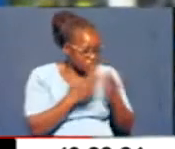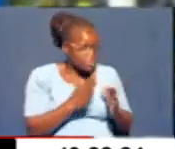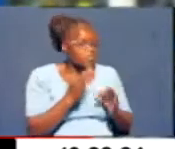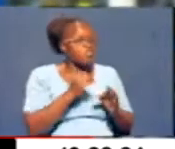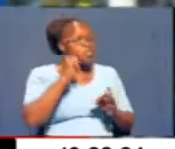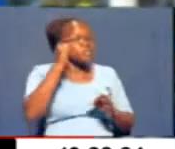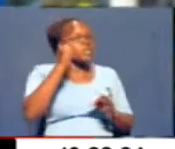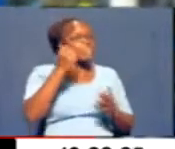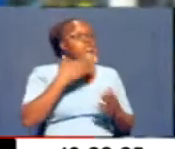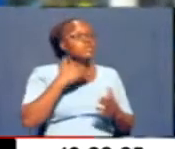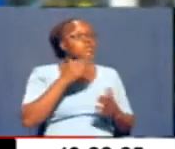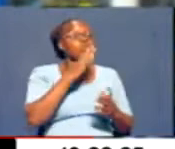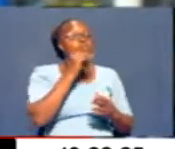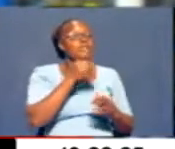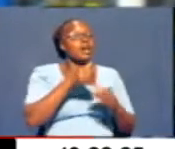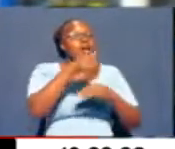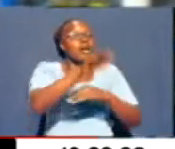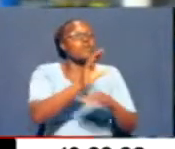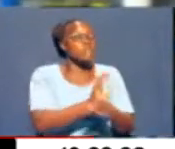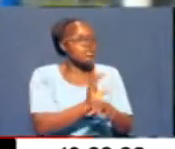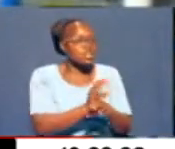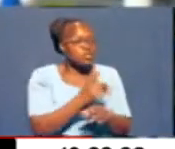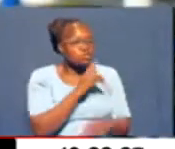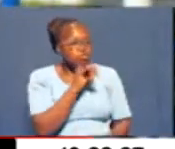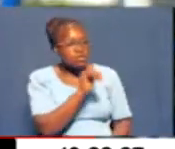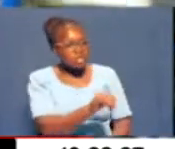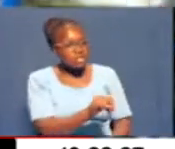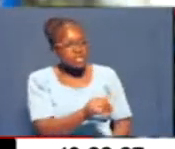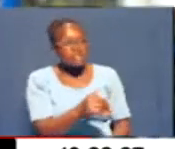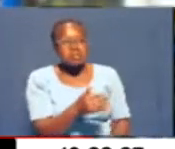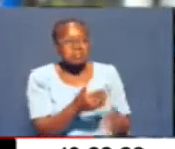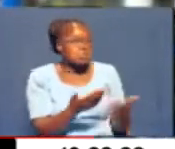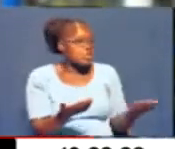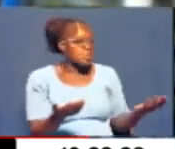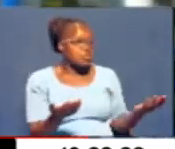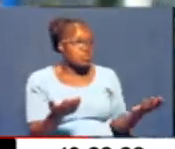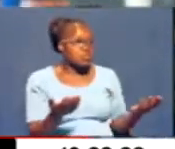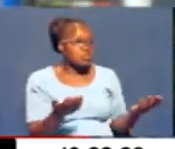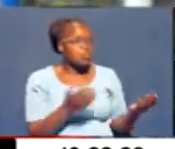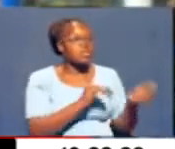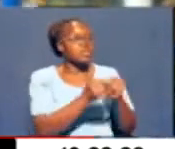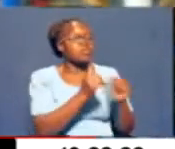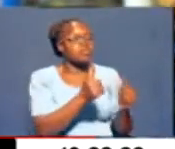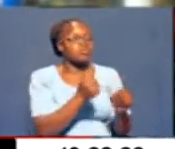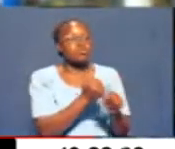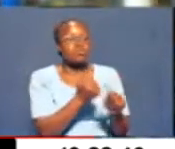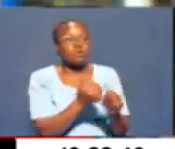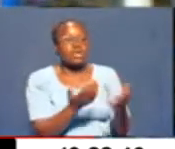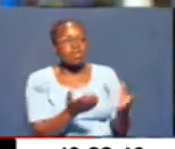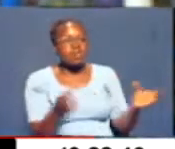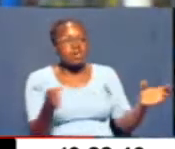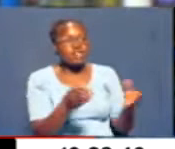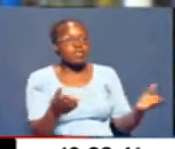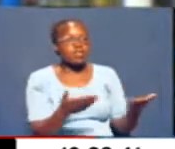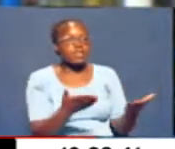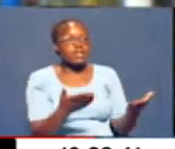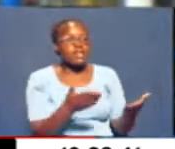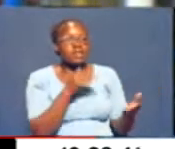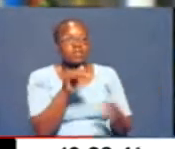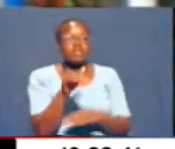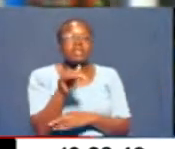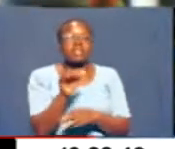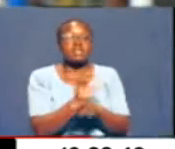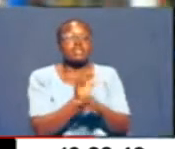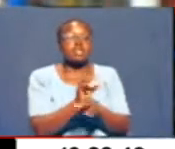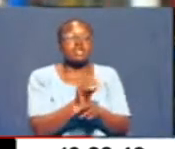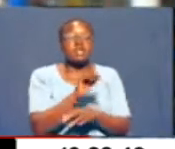speak out of the church so that now they can deal with the administration. So if there's a crowd, then they should not ask the church, they'll ask the